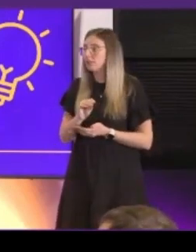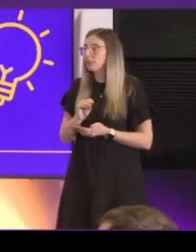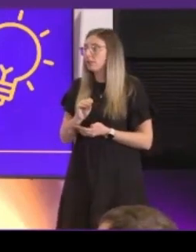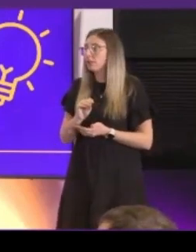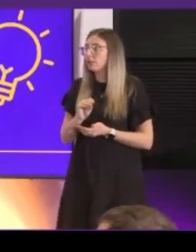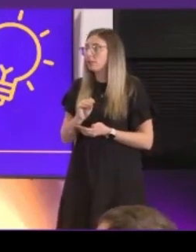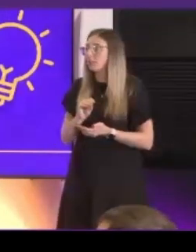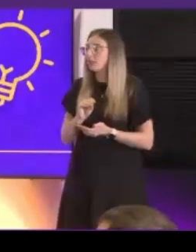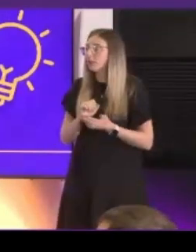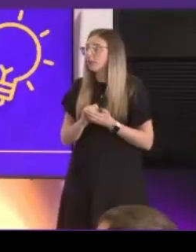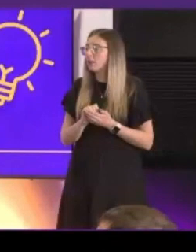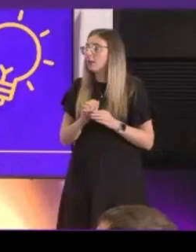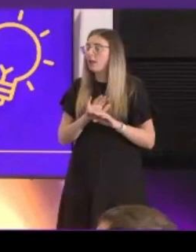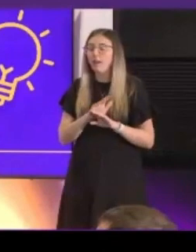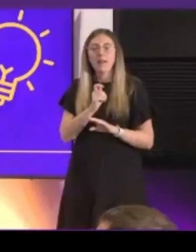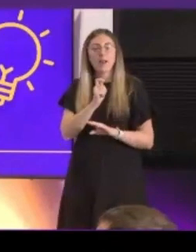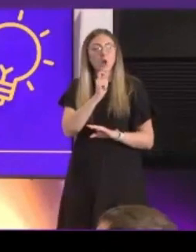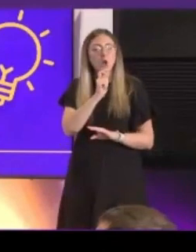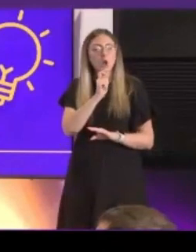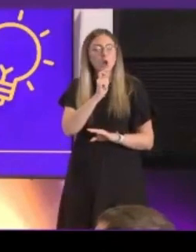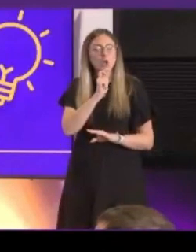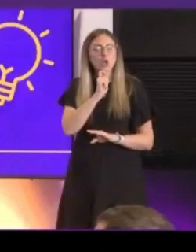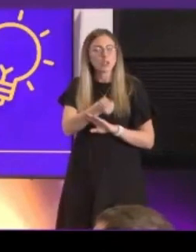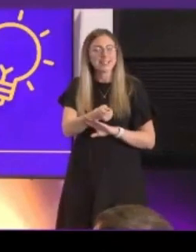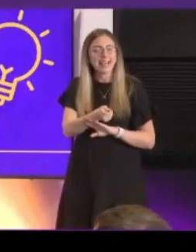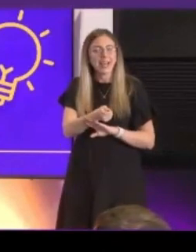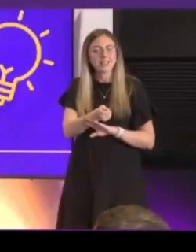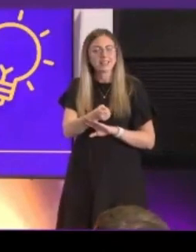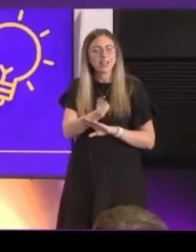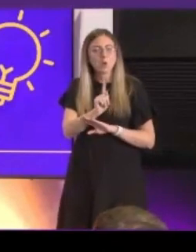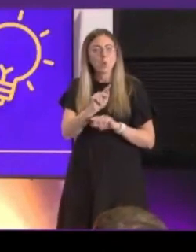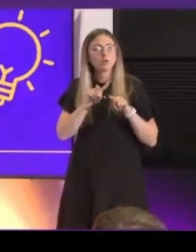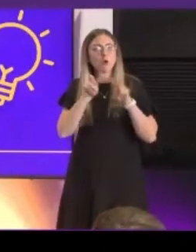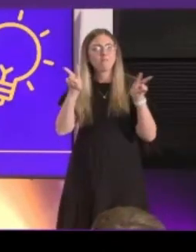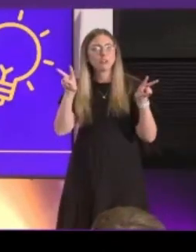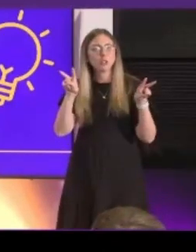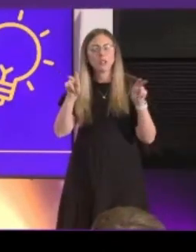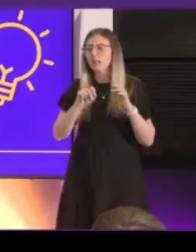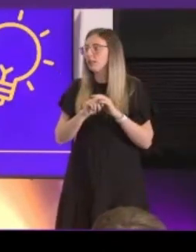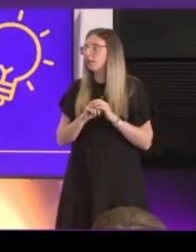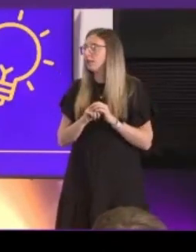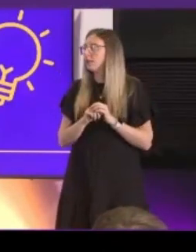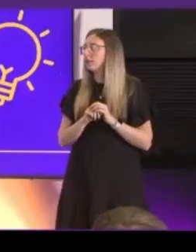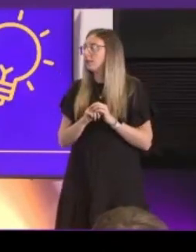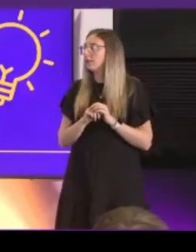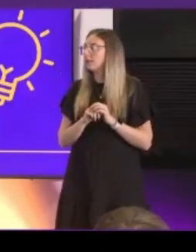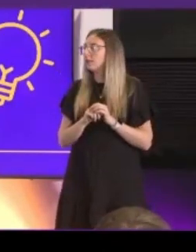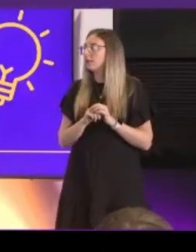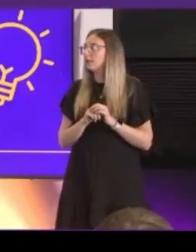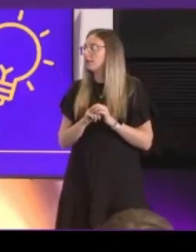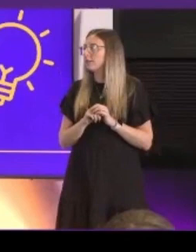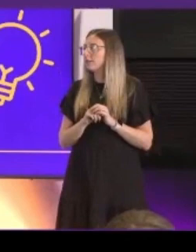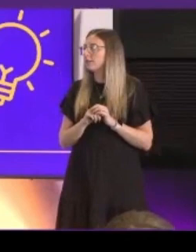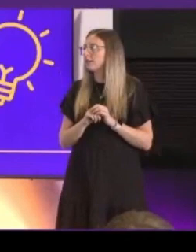beyond contactless, what is your vision about that? Okay, very good, very good.